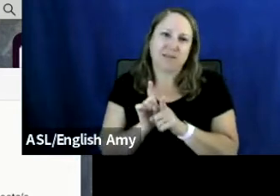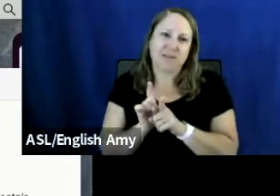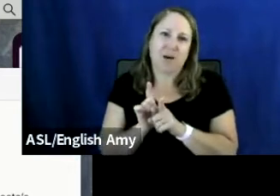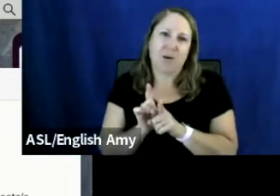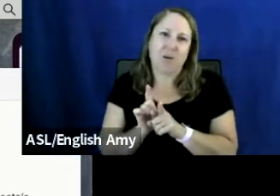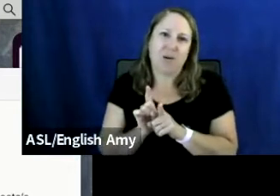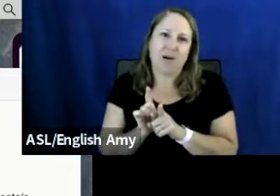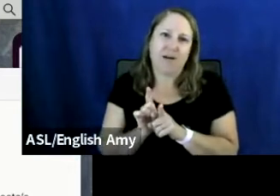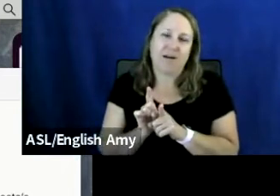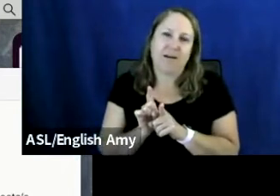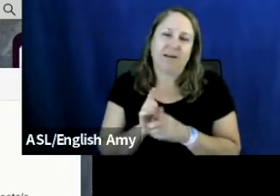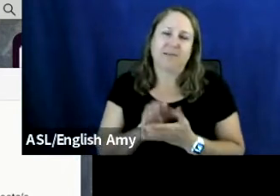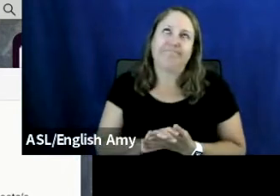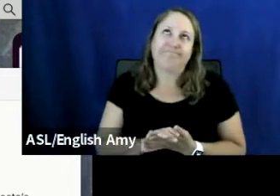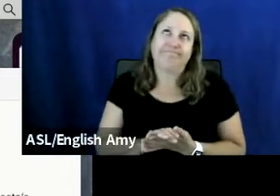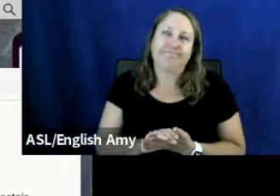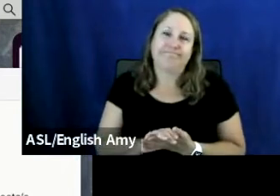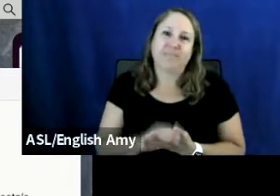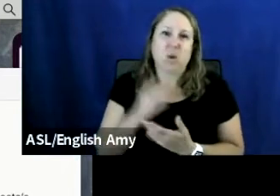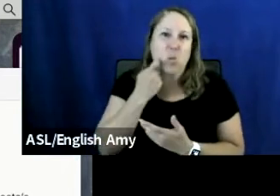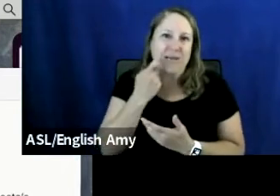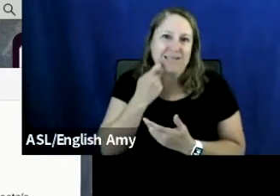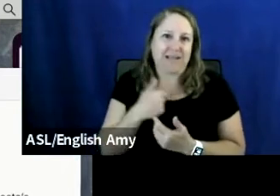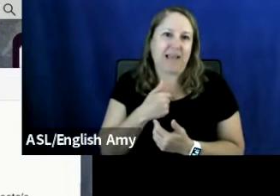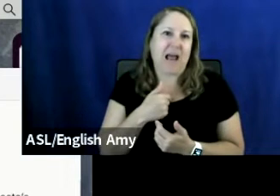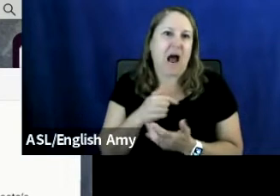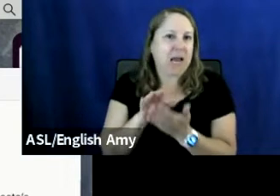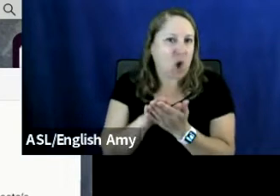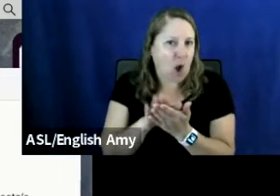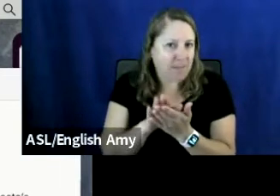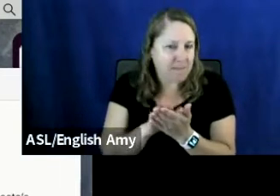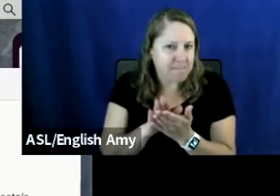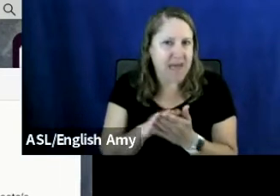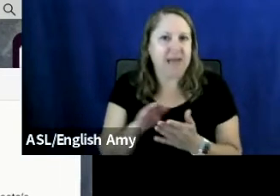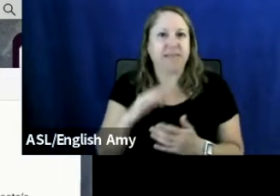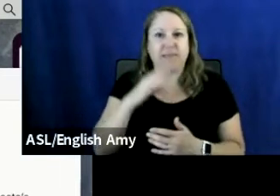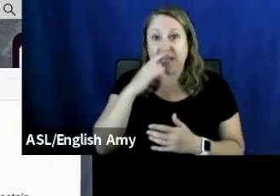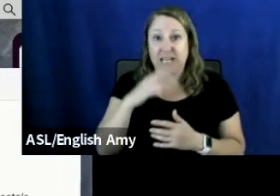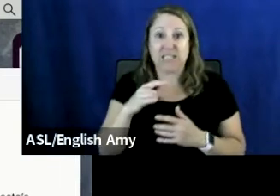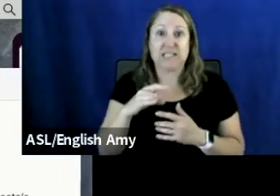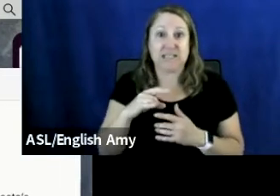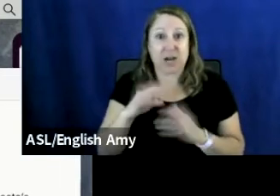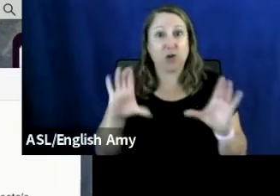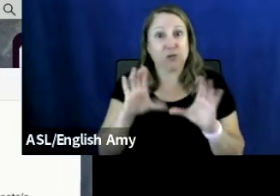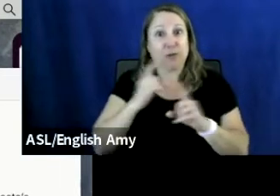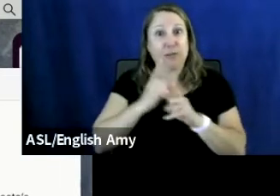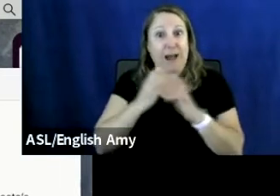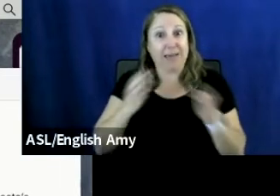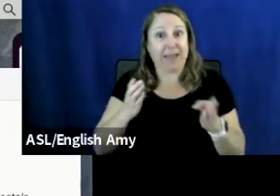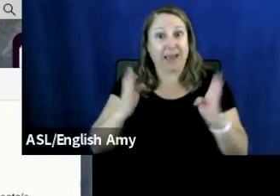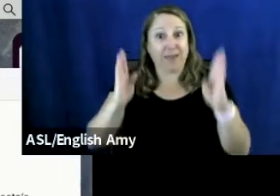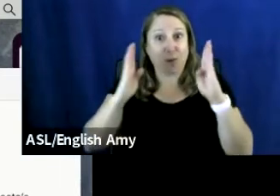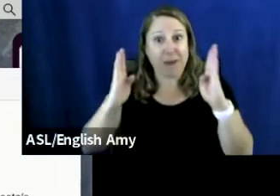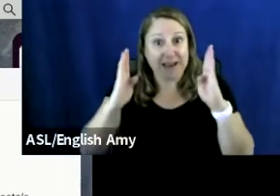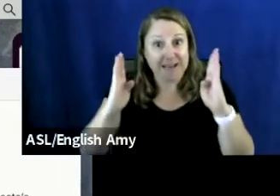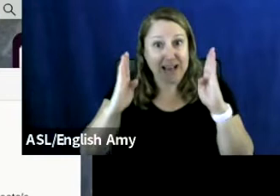what my strategy is lately is like complimenting the kids that are actually like looking and participating,